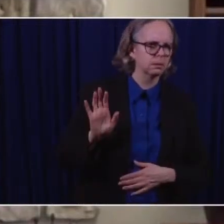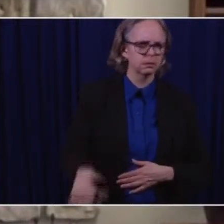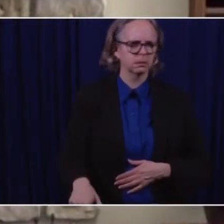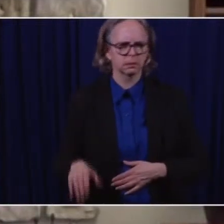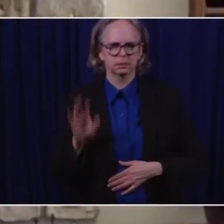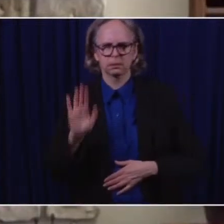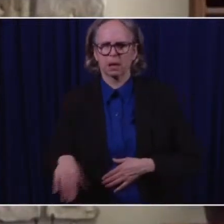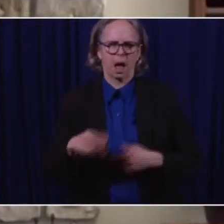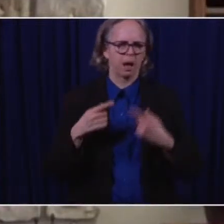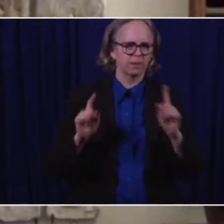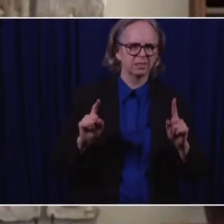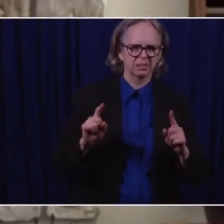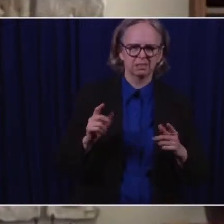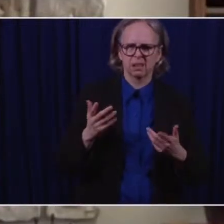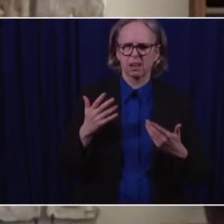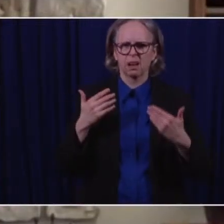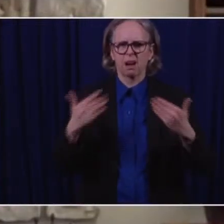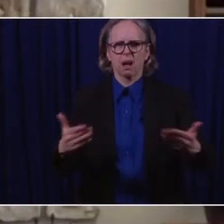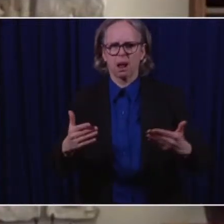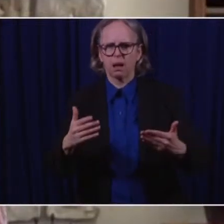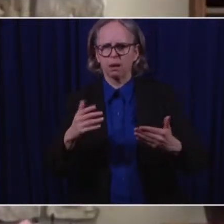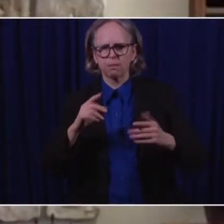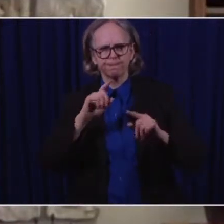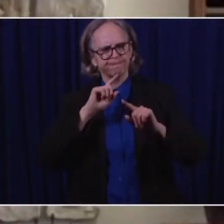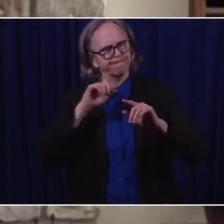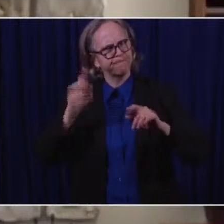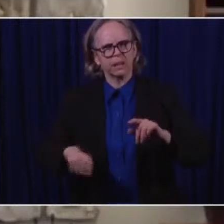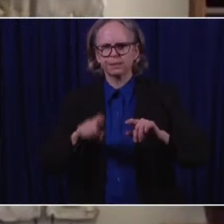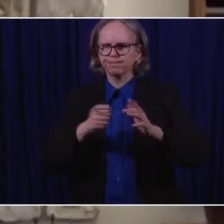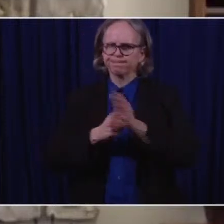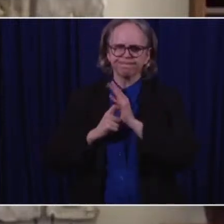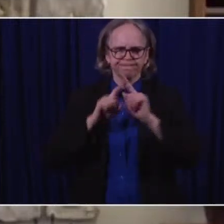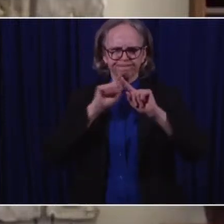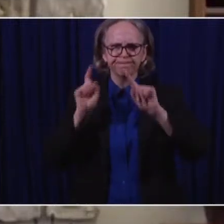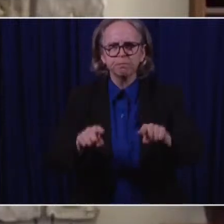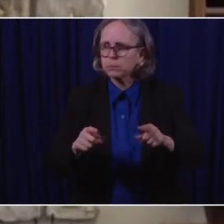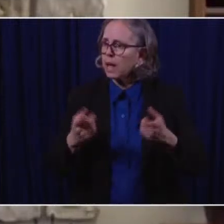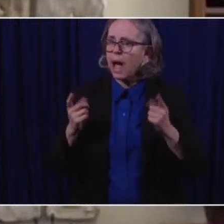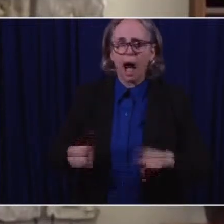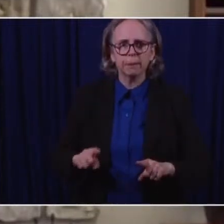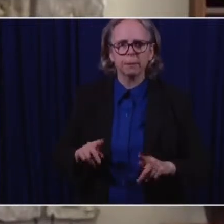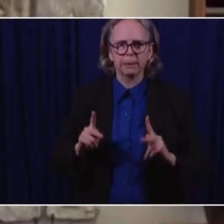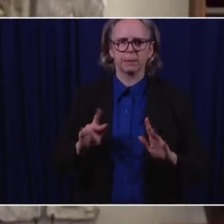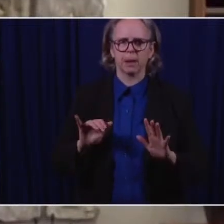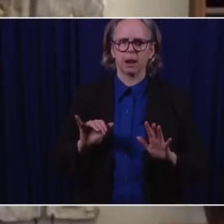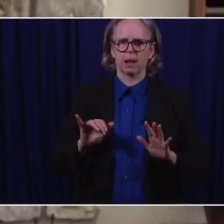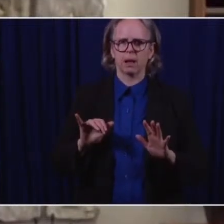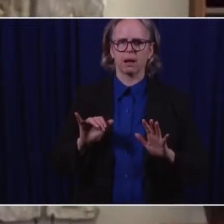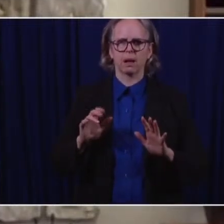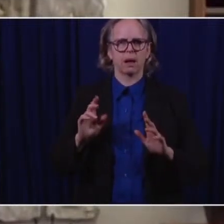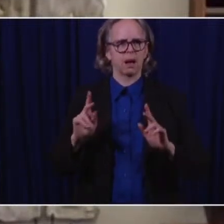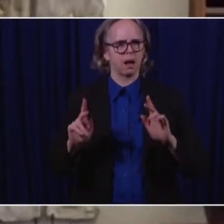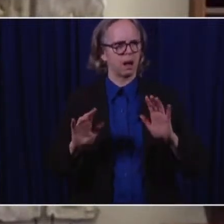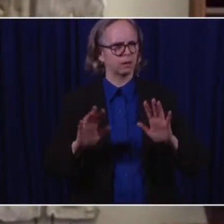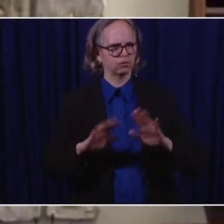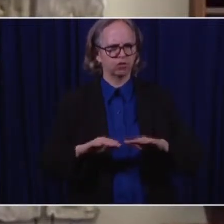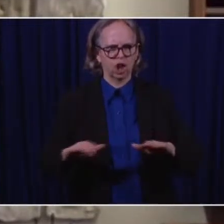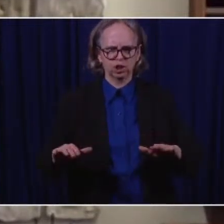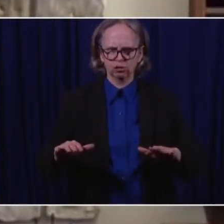that. And what we found is that kids could, by and large, some exceptions, but by and large can wear masks, and they're fine.